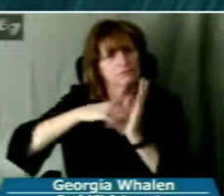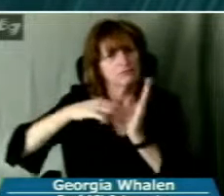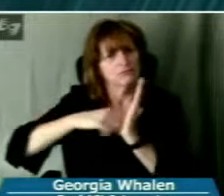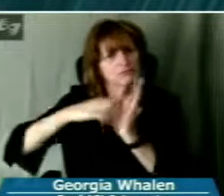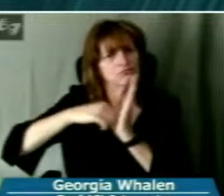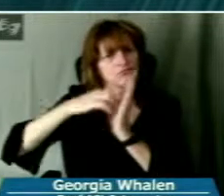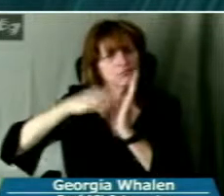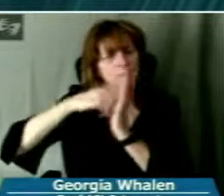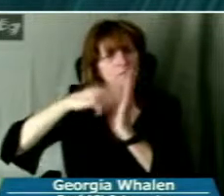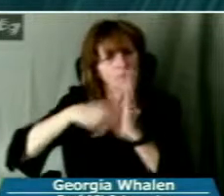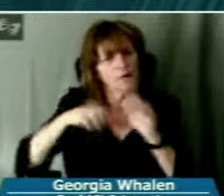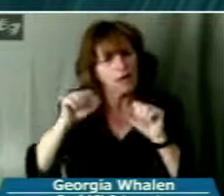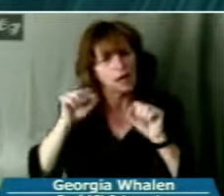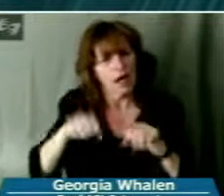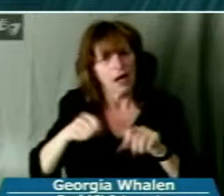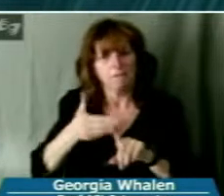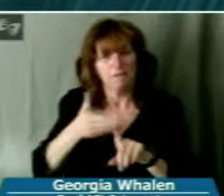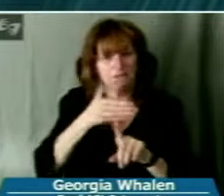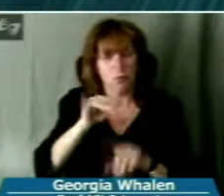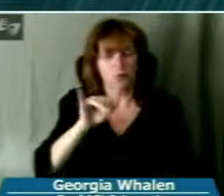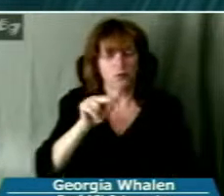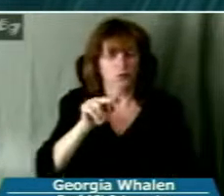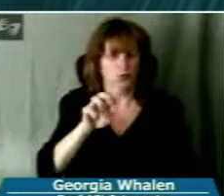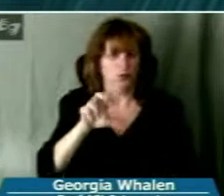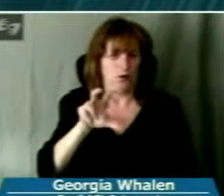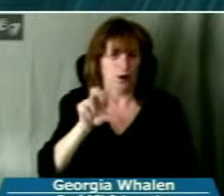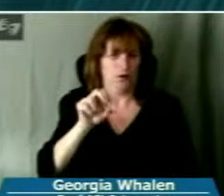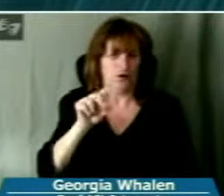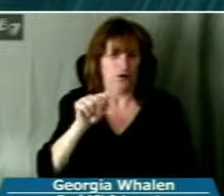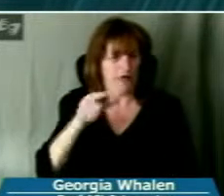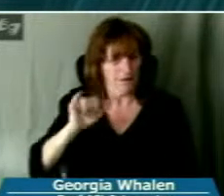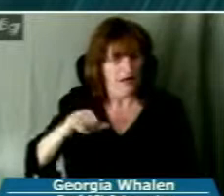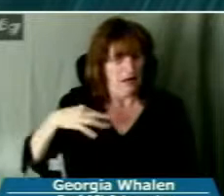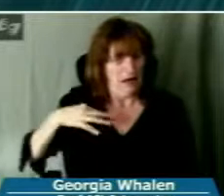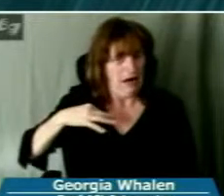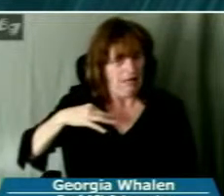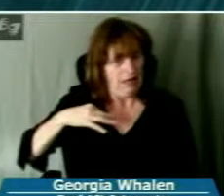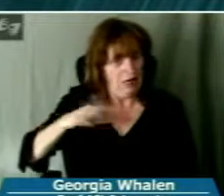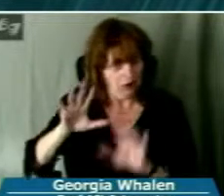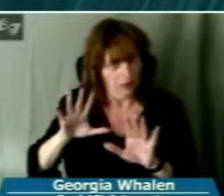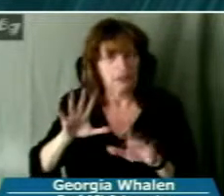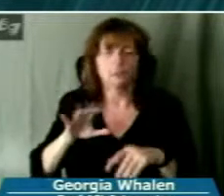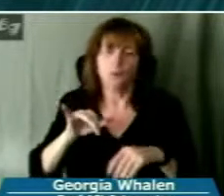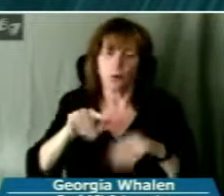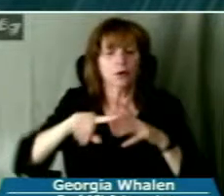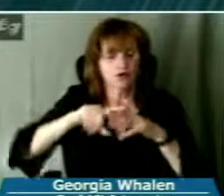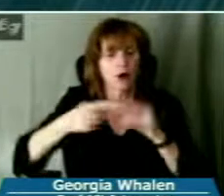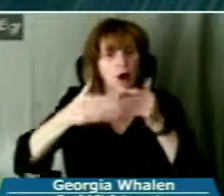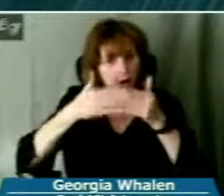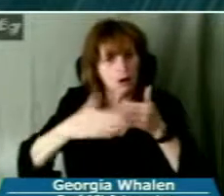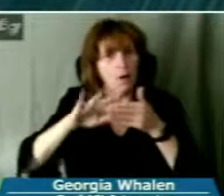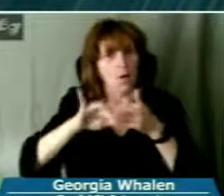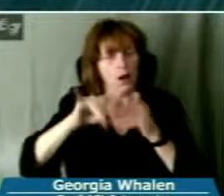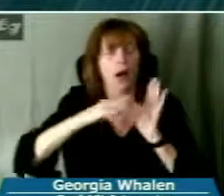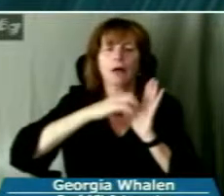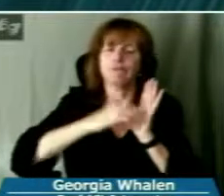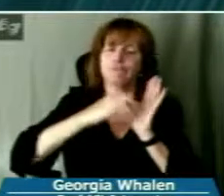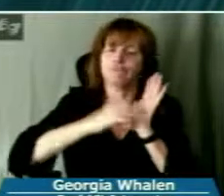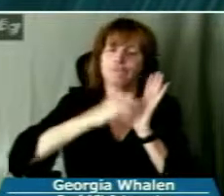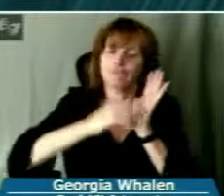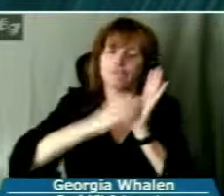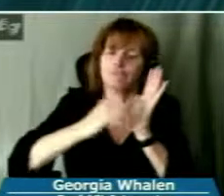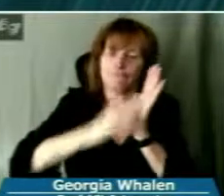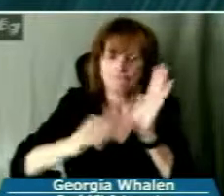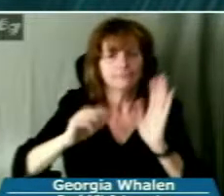June the 30th and to begin monthly pre-authorized withdrawals in July. The monthly pre-authorized payments are purely